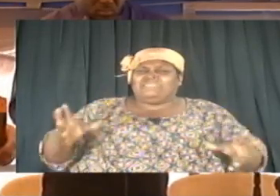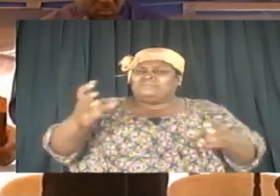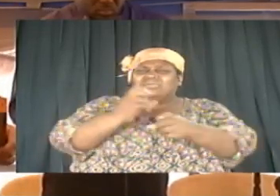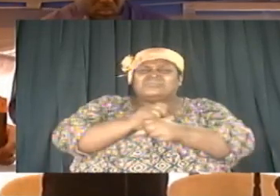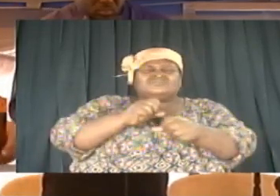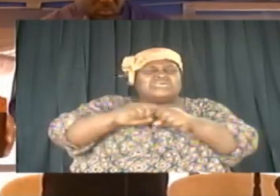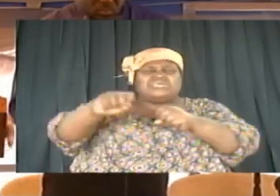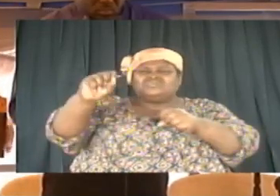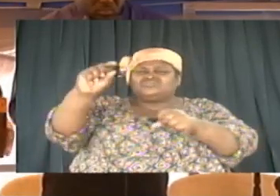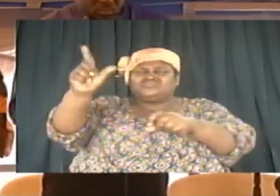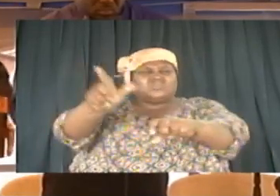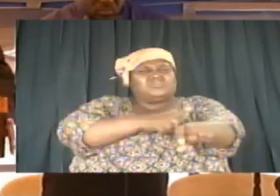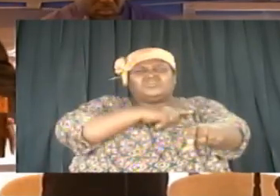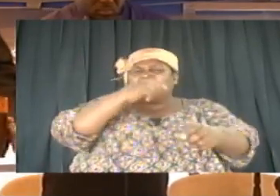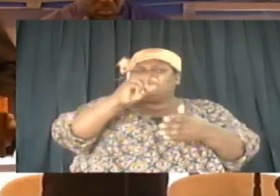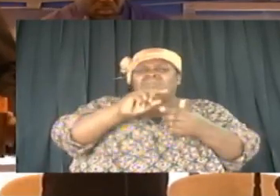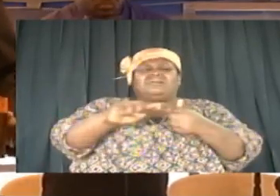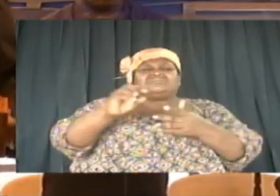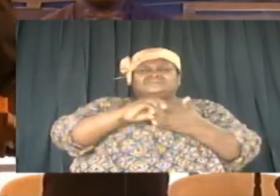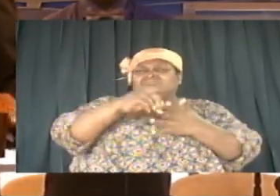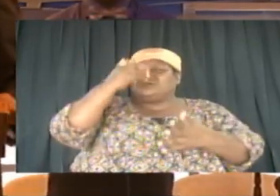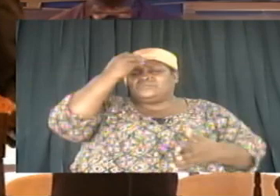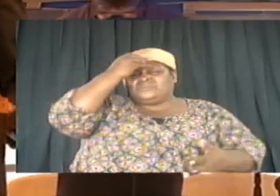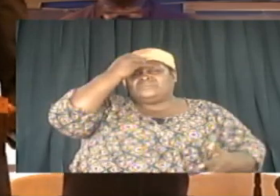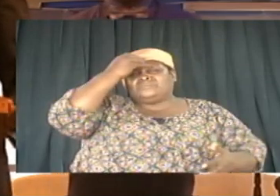To learn.